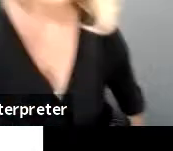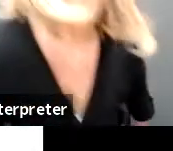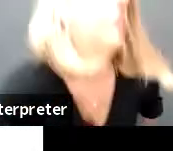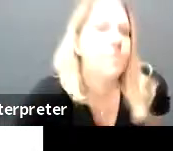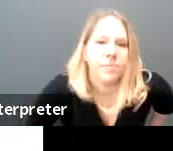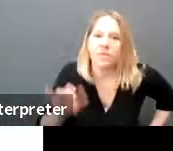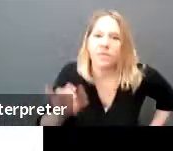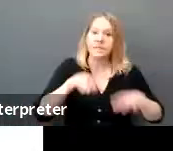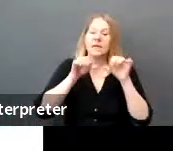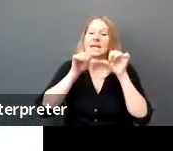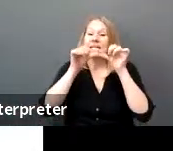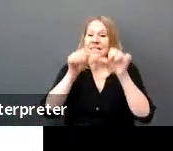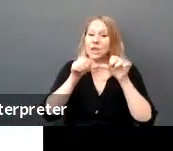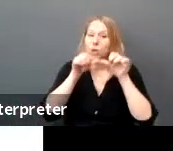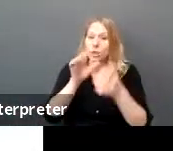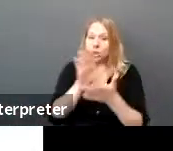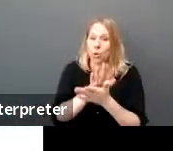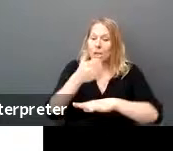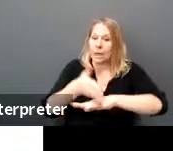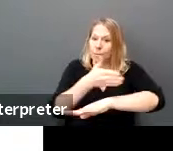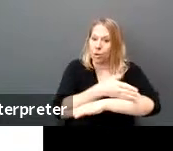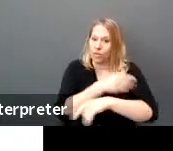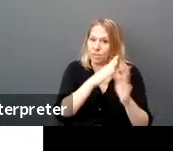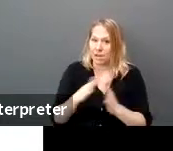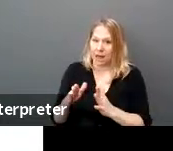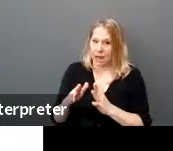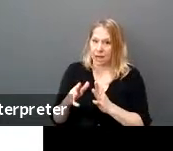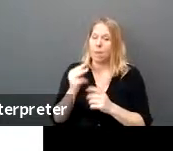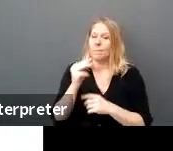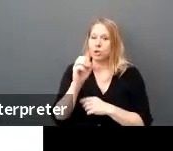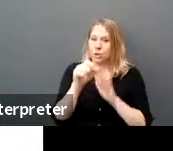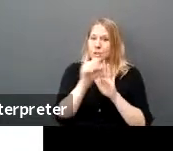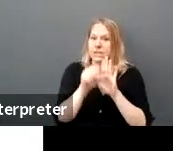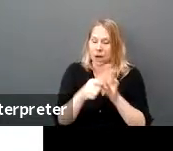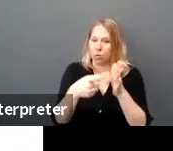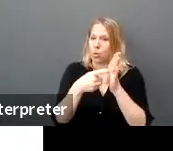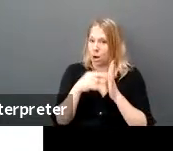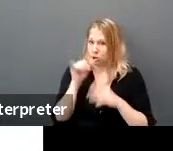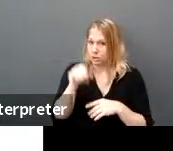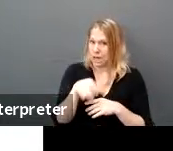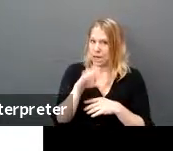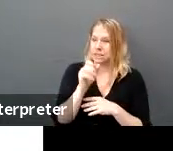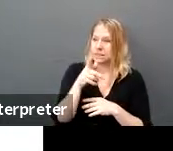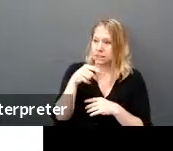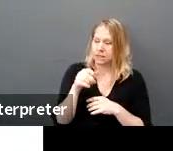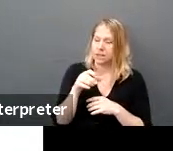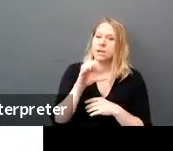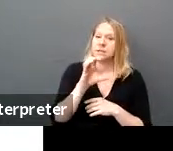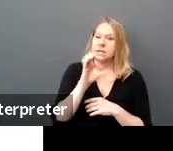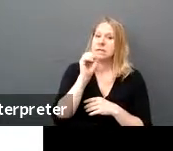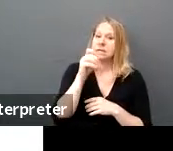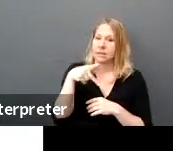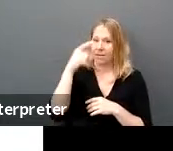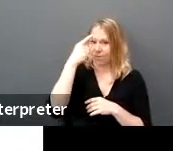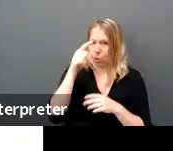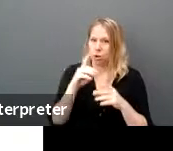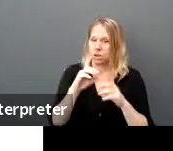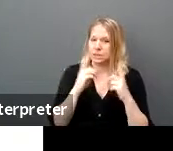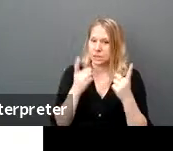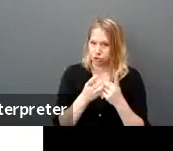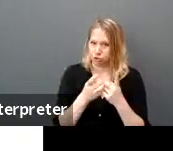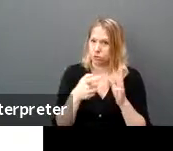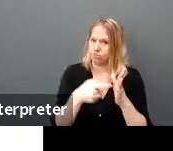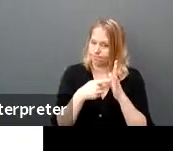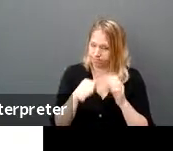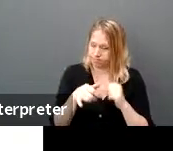Plan. Every district is required by the state of Missouri to have a CSIP plan for the district. CSIPs